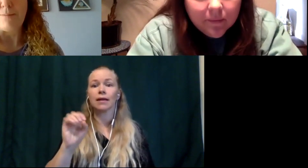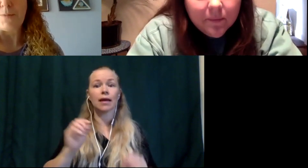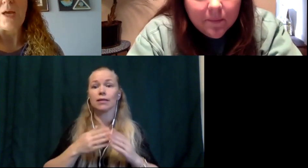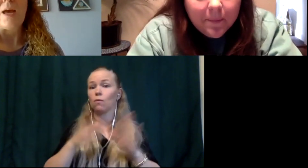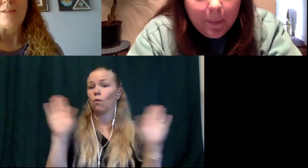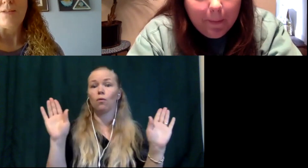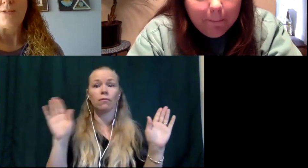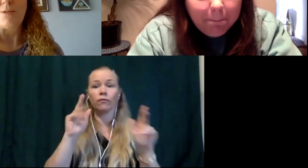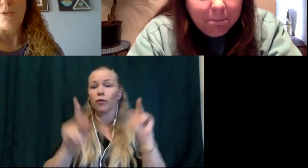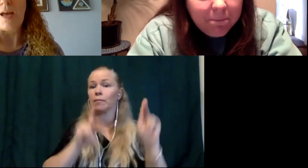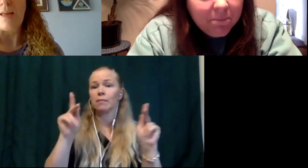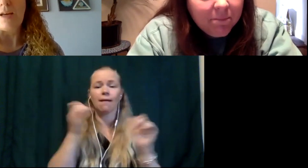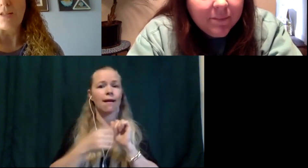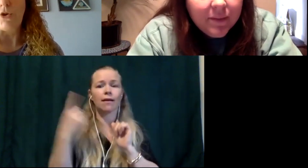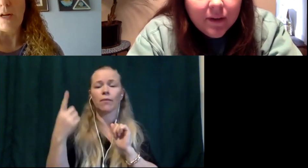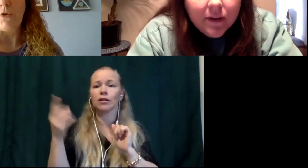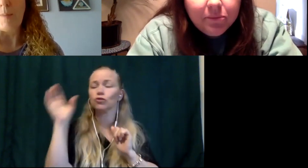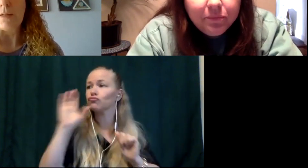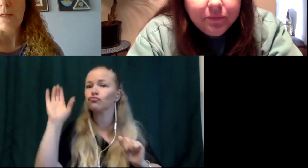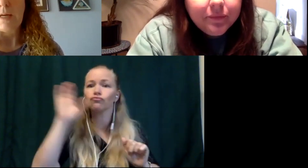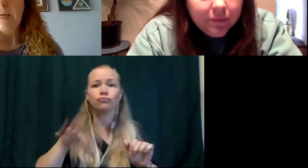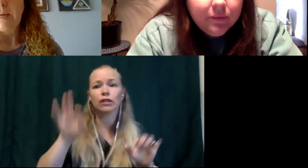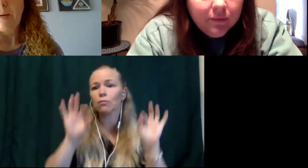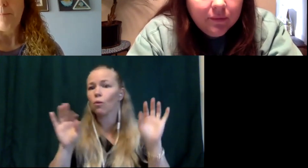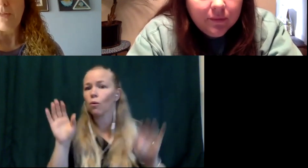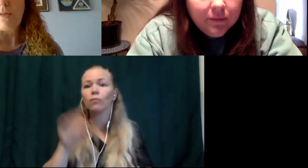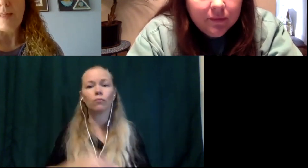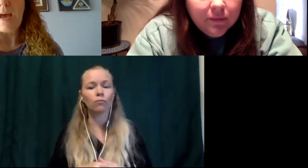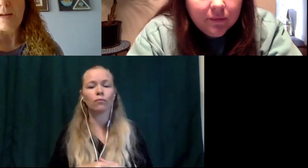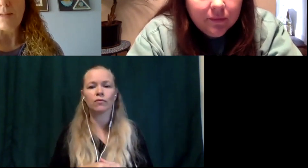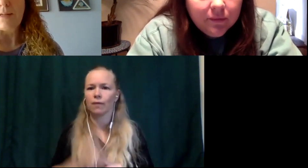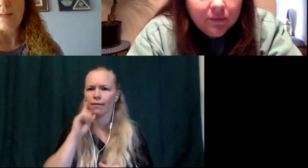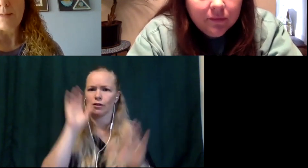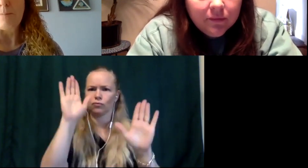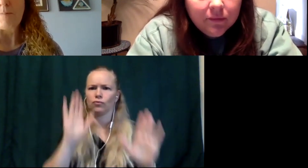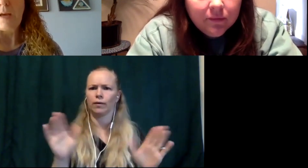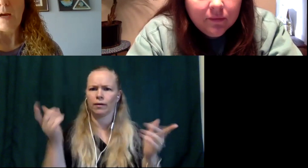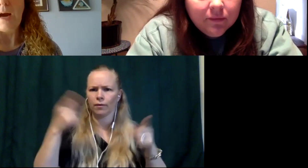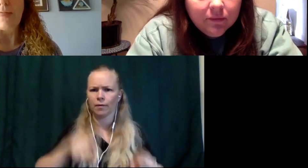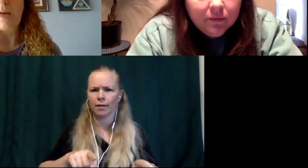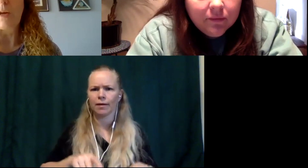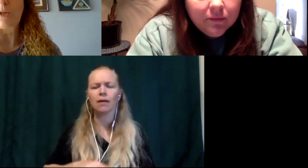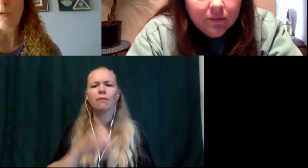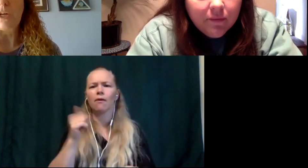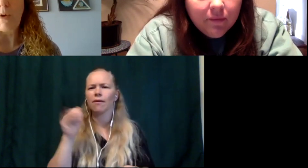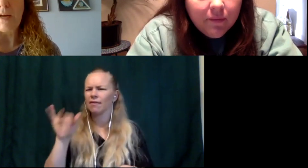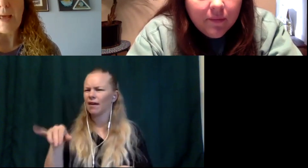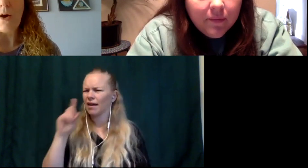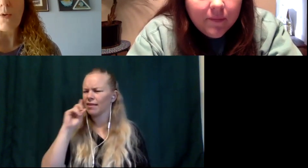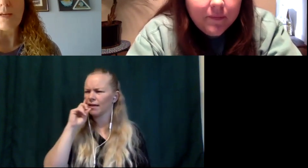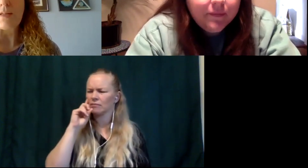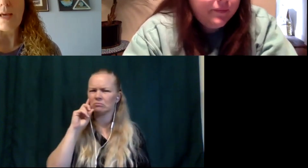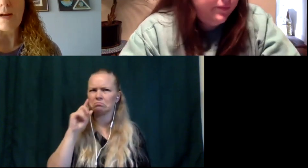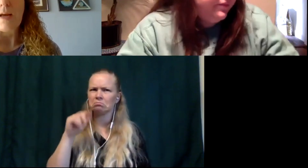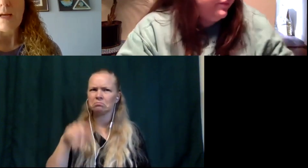everybody. So that, I think, is a great agreement. Other than that, I think what's really great